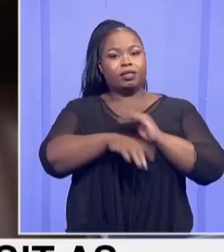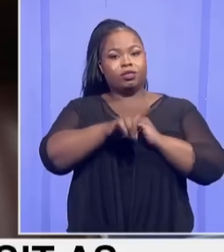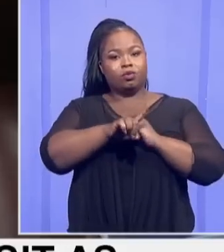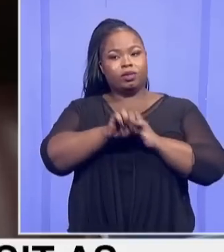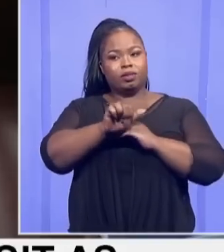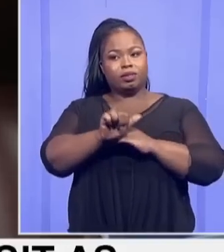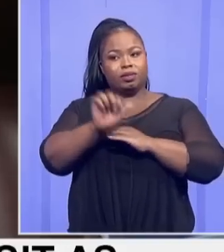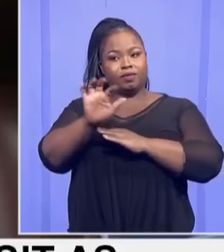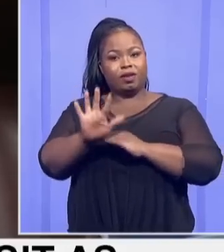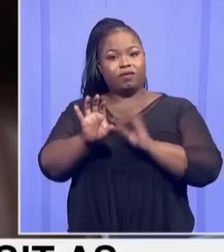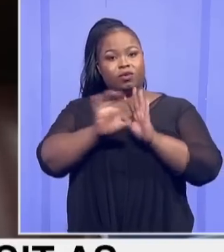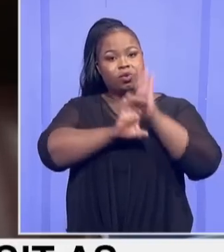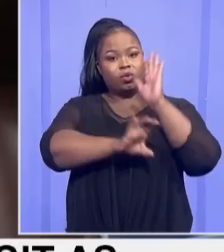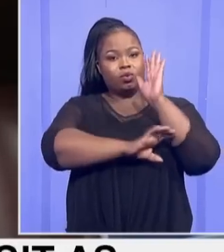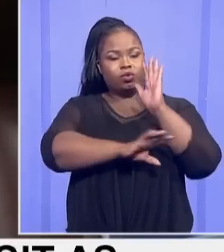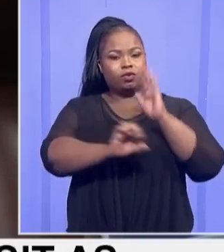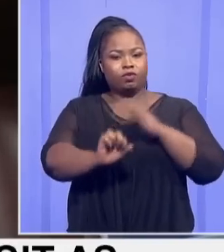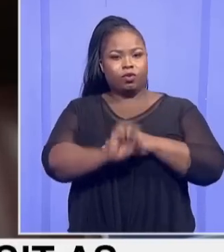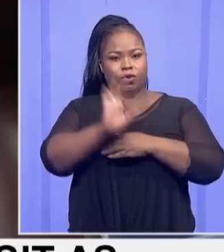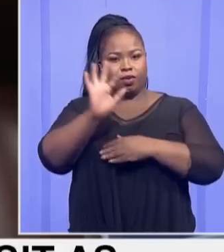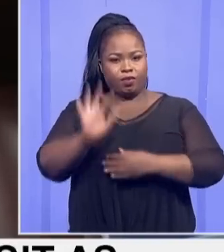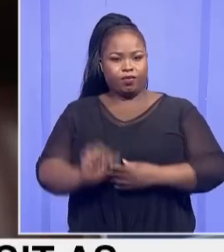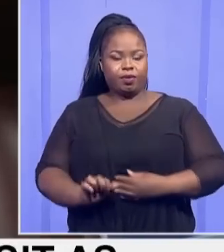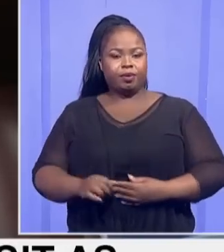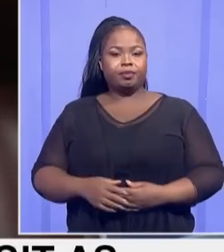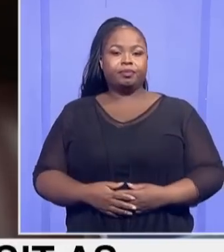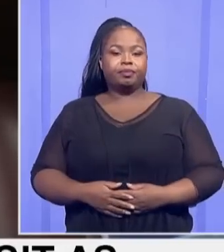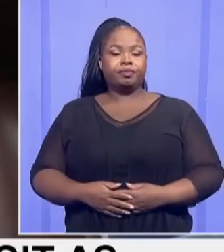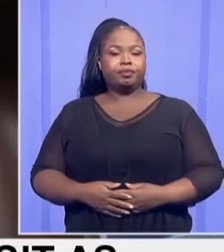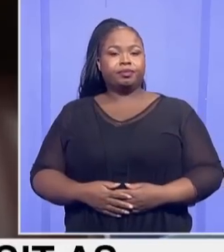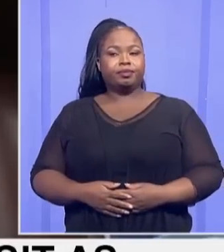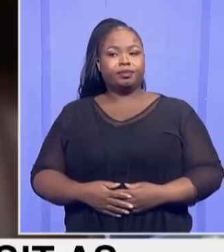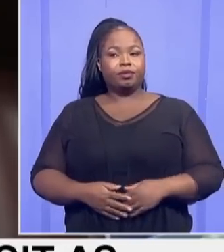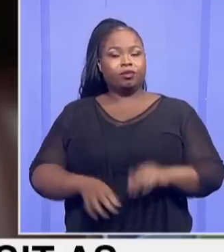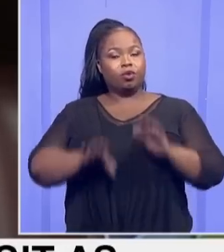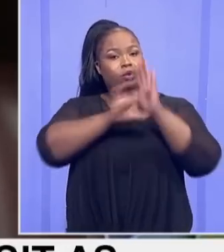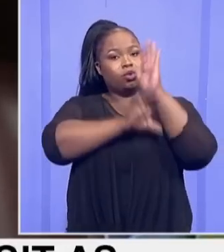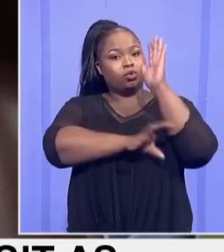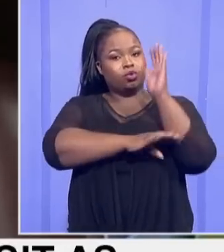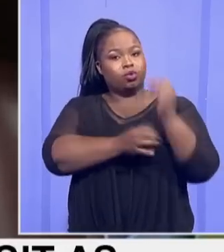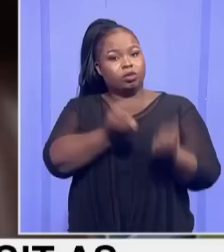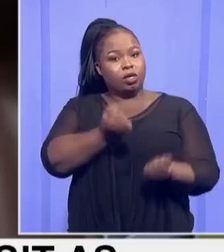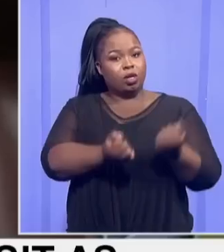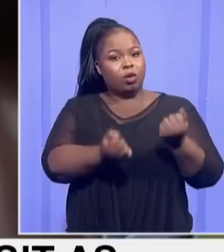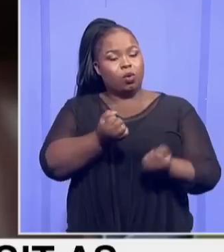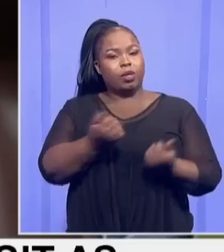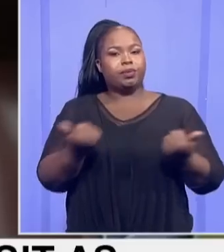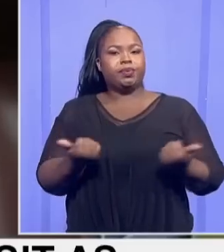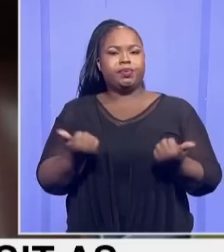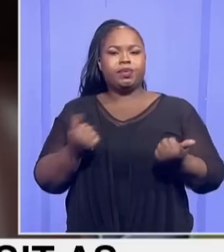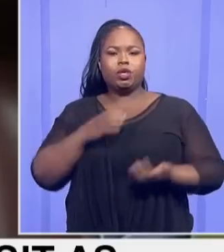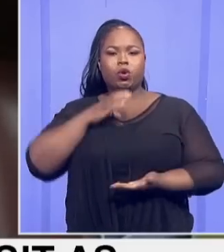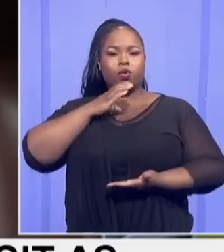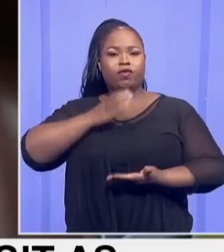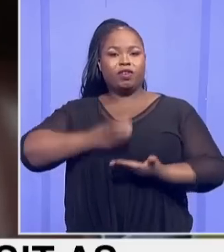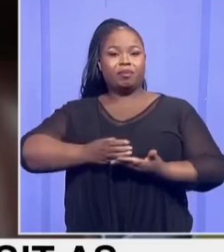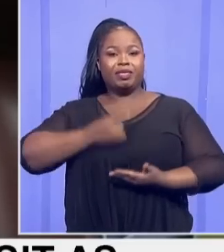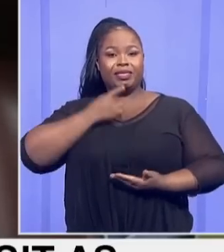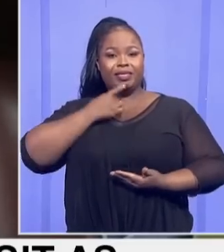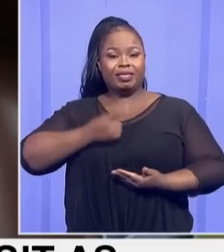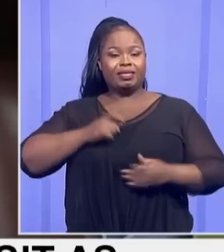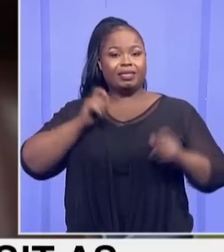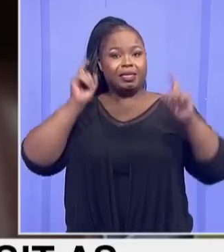of the Constitution of South Africa, the Constitutional Court has also confirmed that principles of the rule of